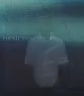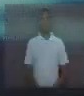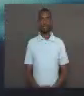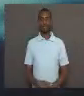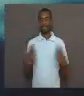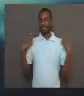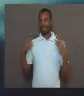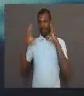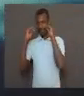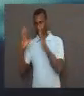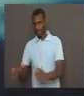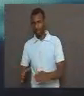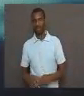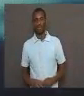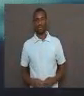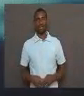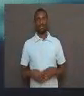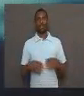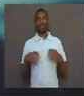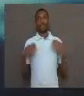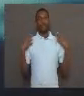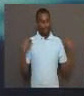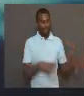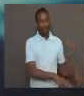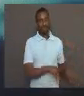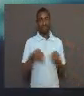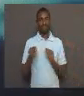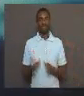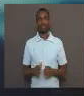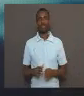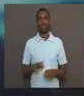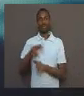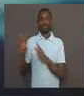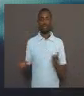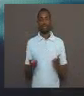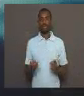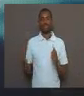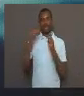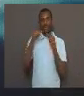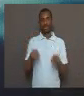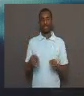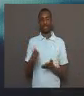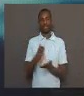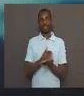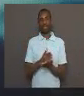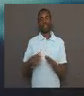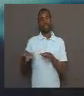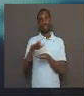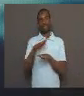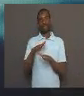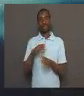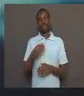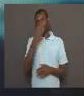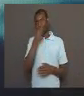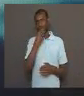Hello, teacher. Hello, students. Welcome to today's lesson on the